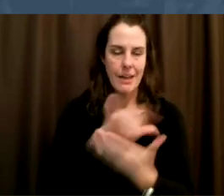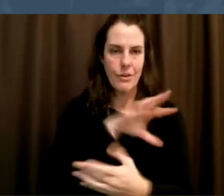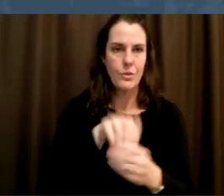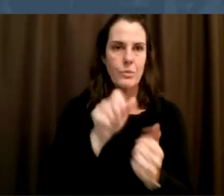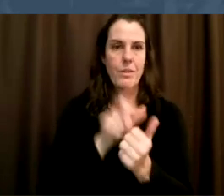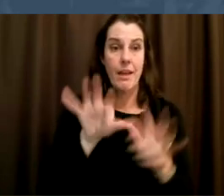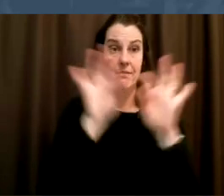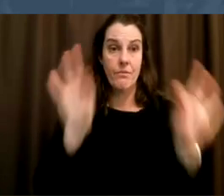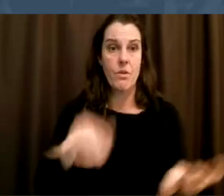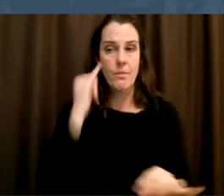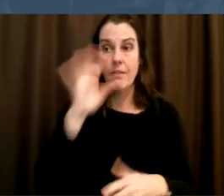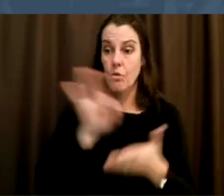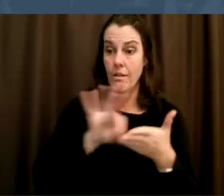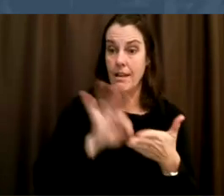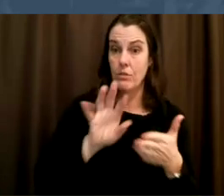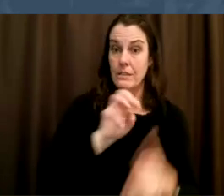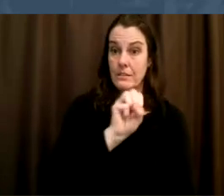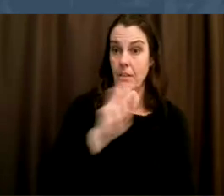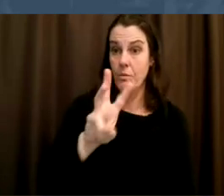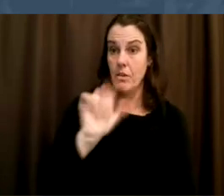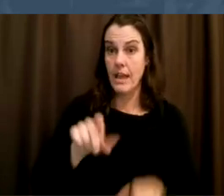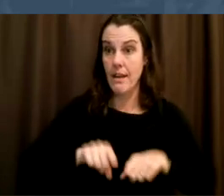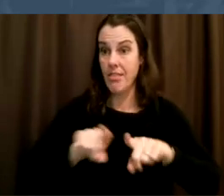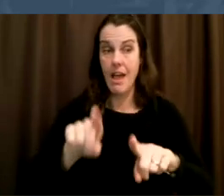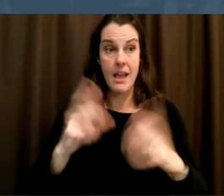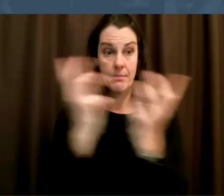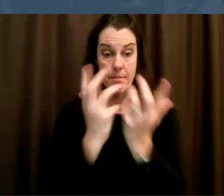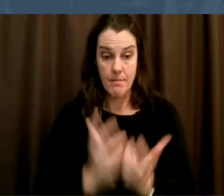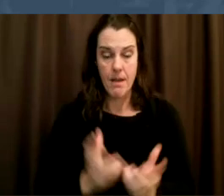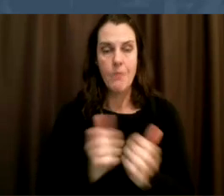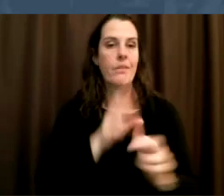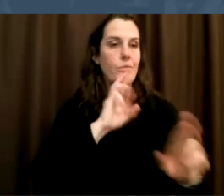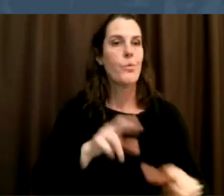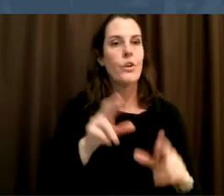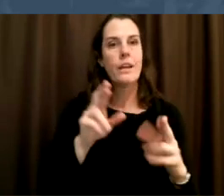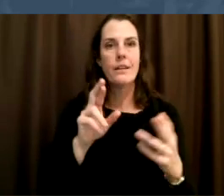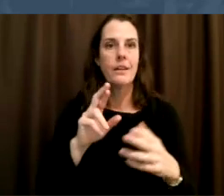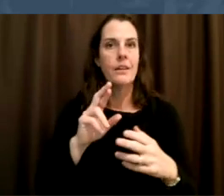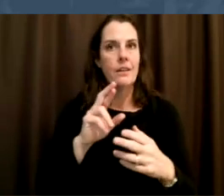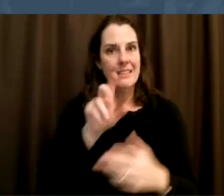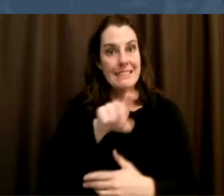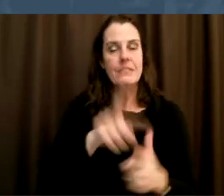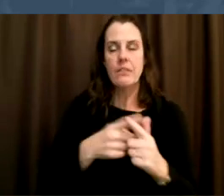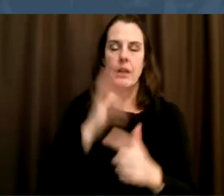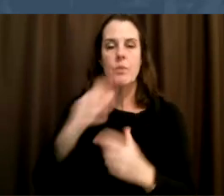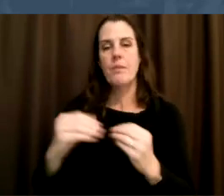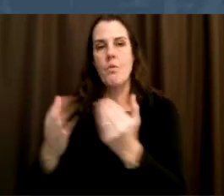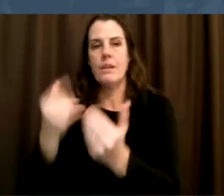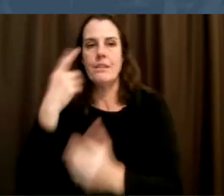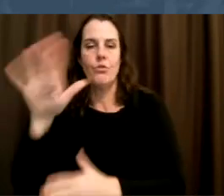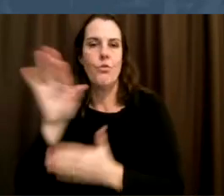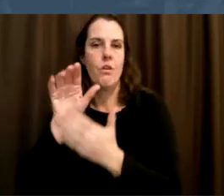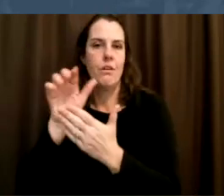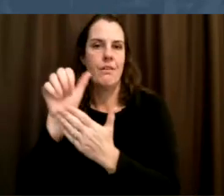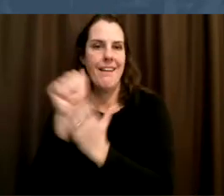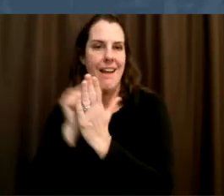990. And if your accounting software can align with that reporting framework, it's going to make things a lot easier for your accountant. And it's also going